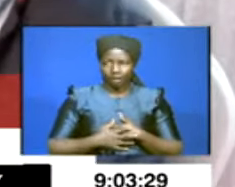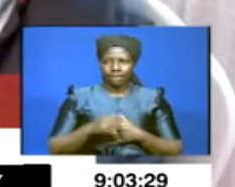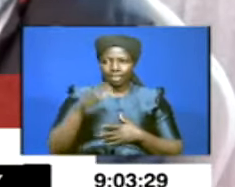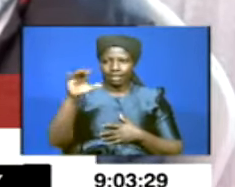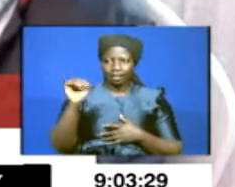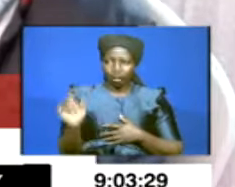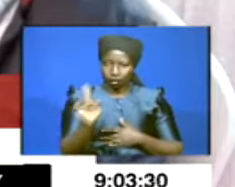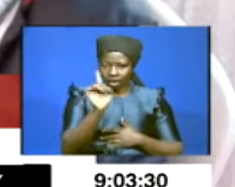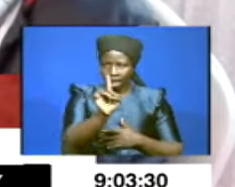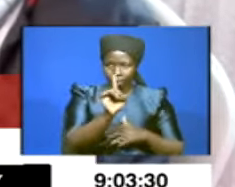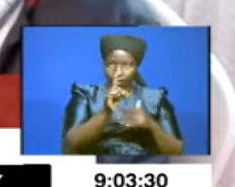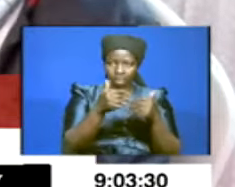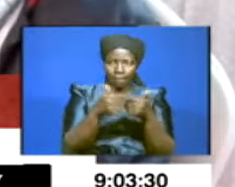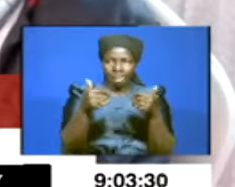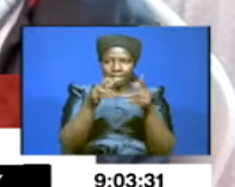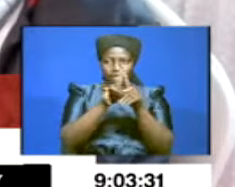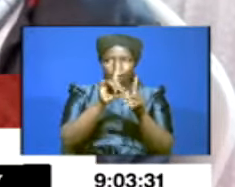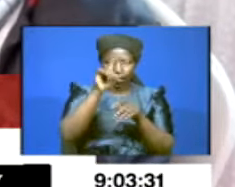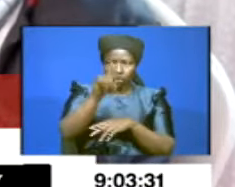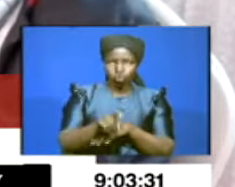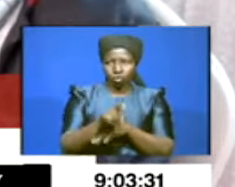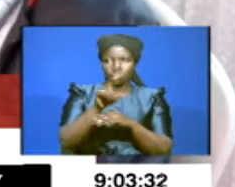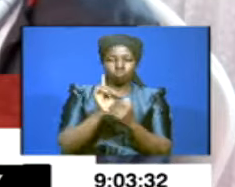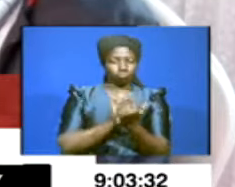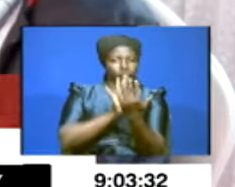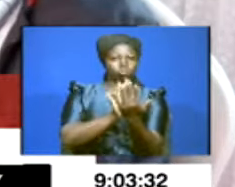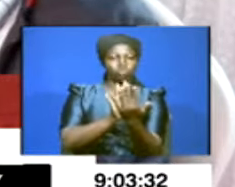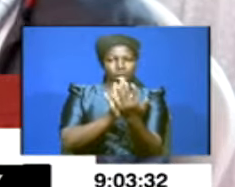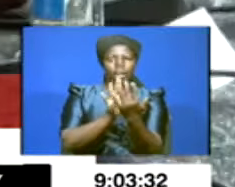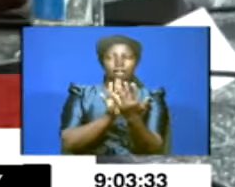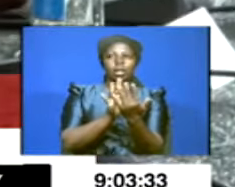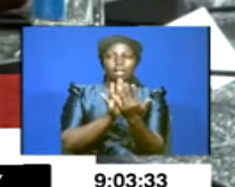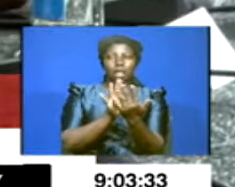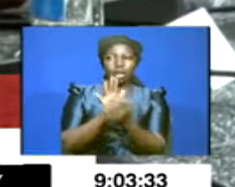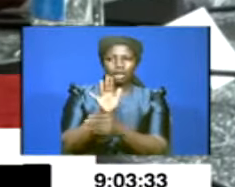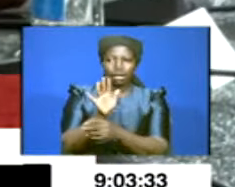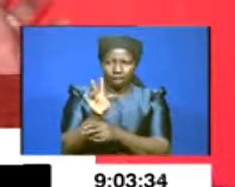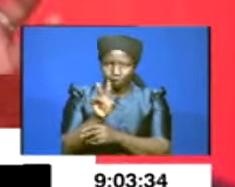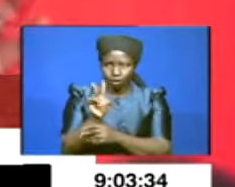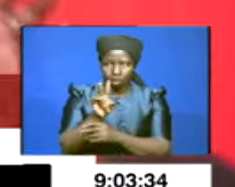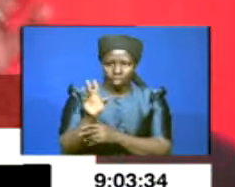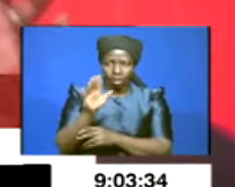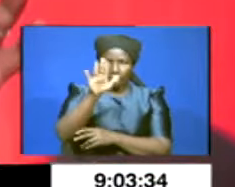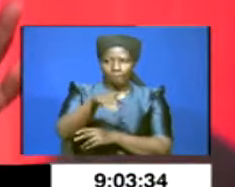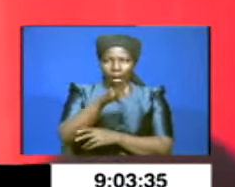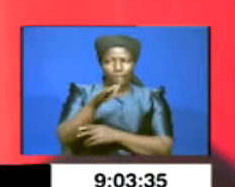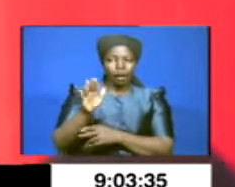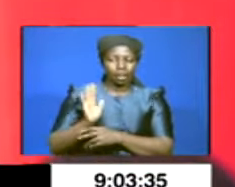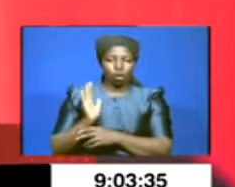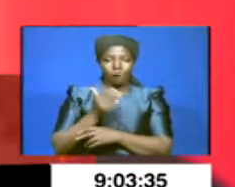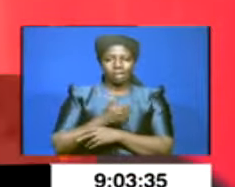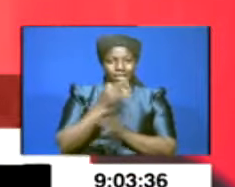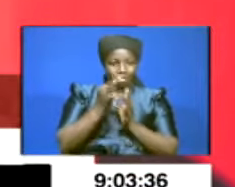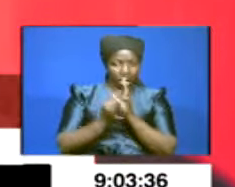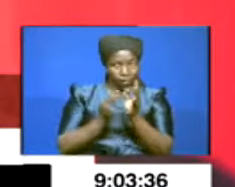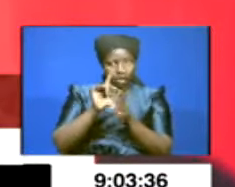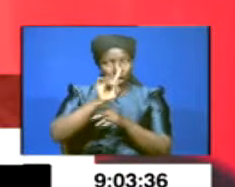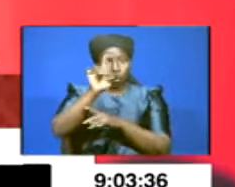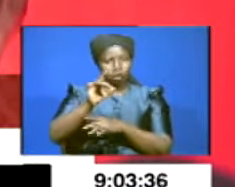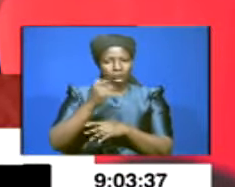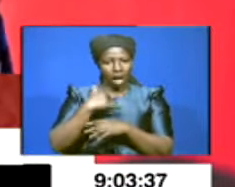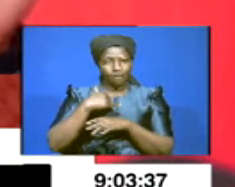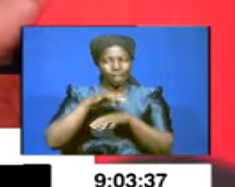provision to face a joint committee of both houses if the matter in question is of national interest. We can disagree on things of